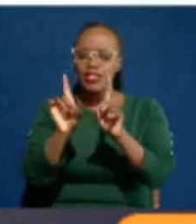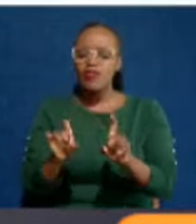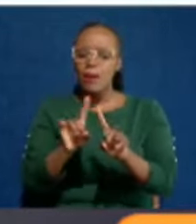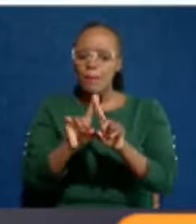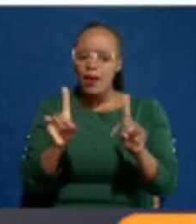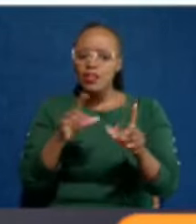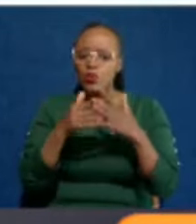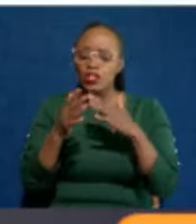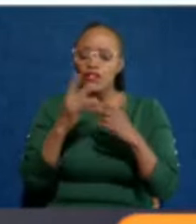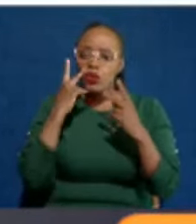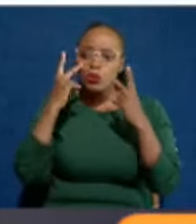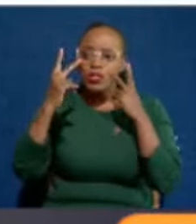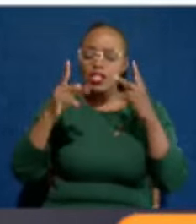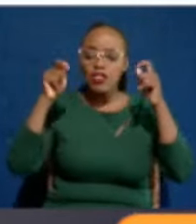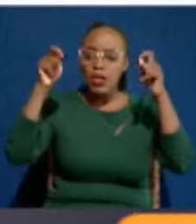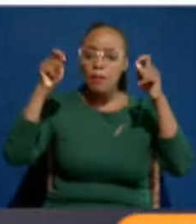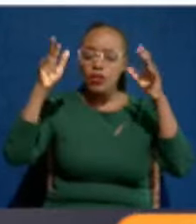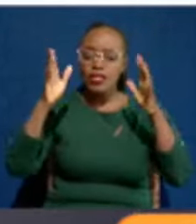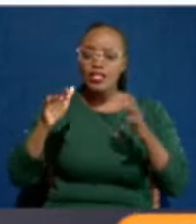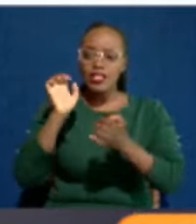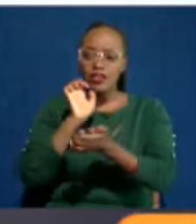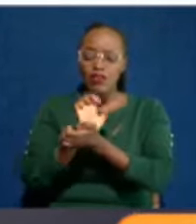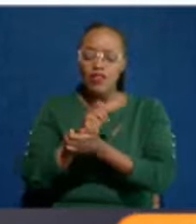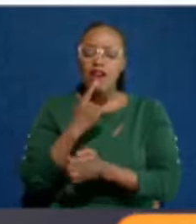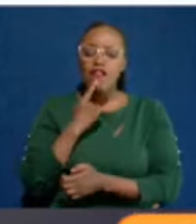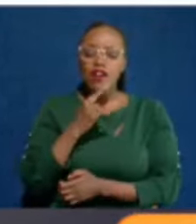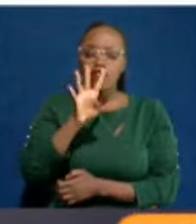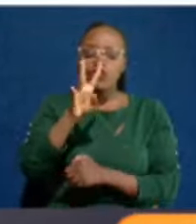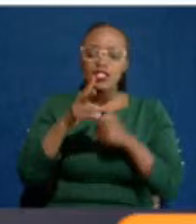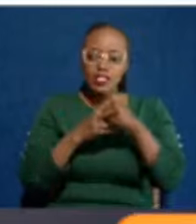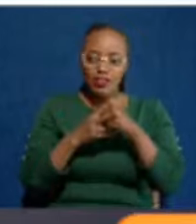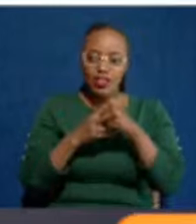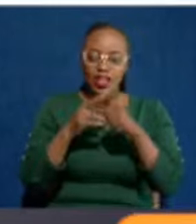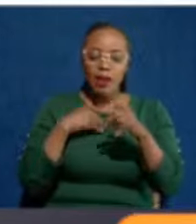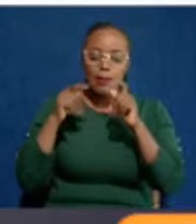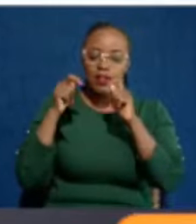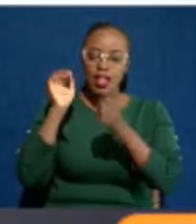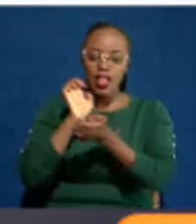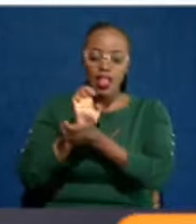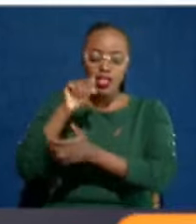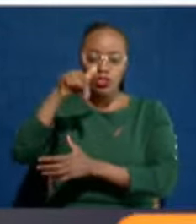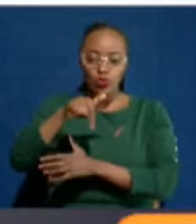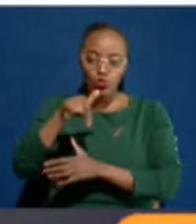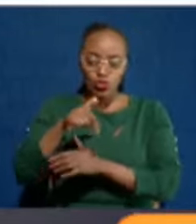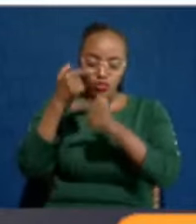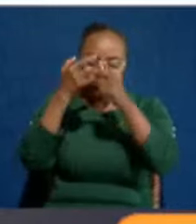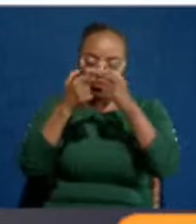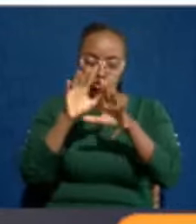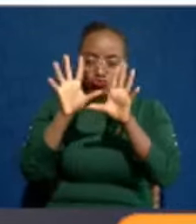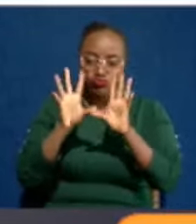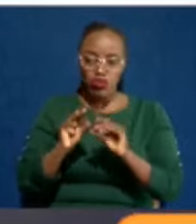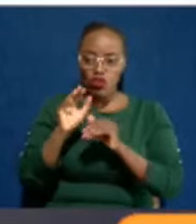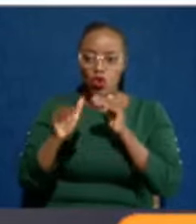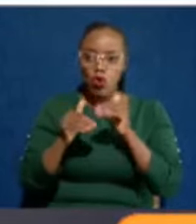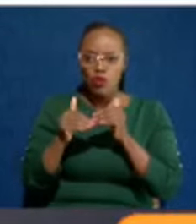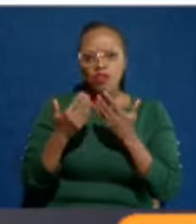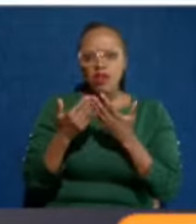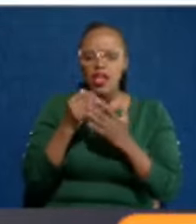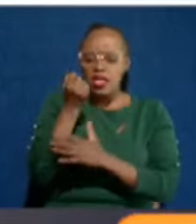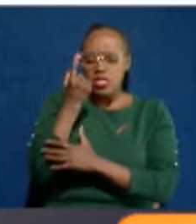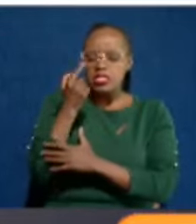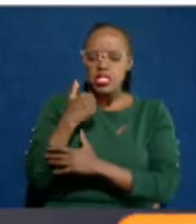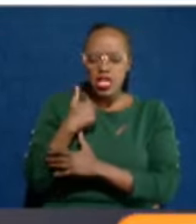what you do see is protesters being arrested, 147 in total today. I understand there's reports that despite